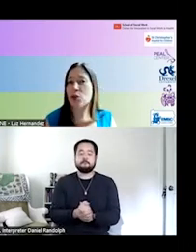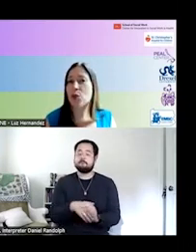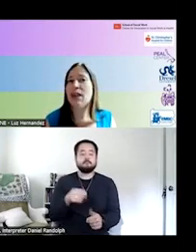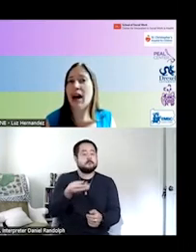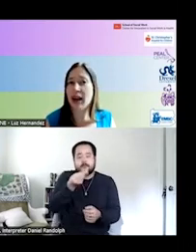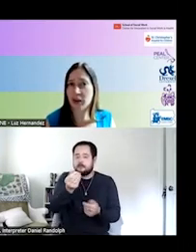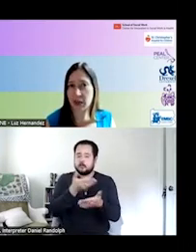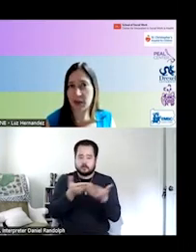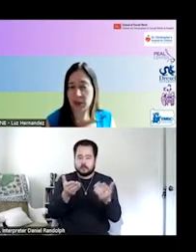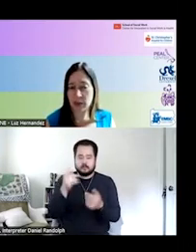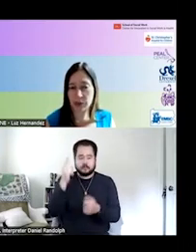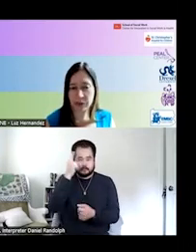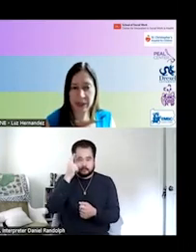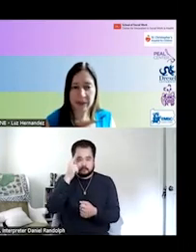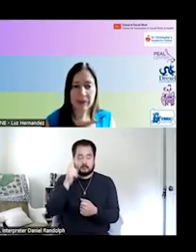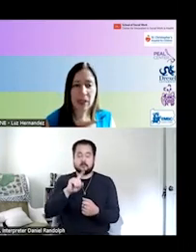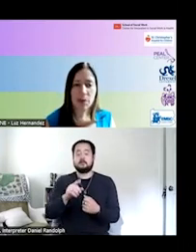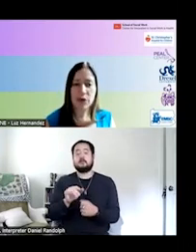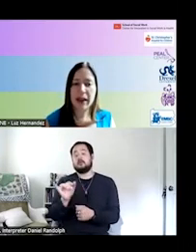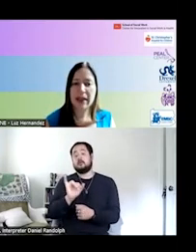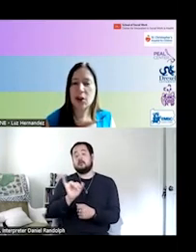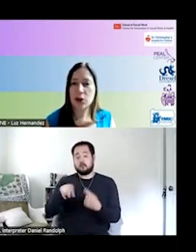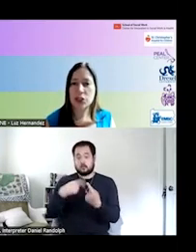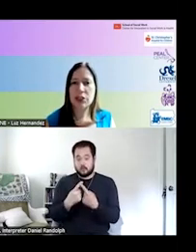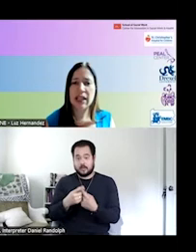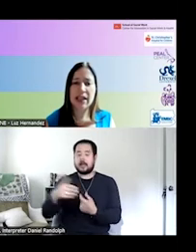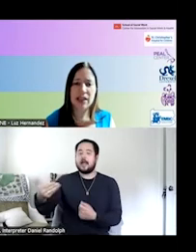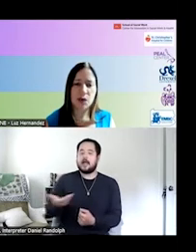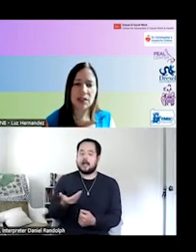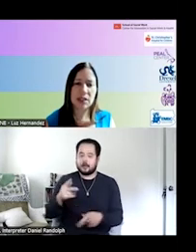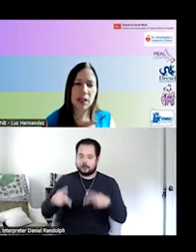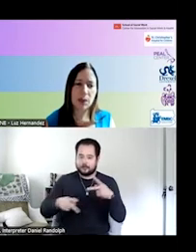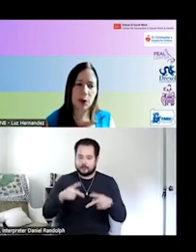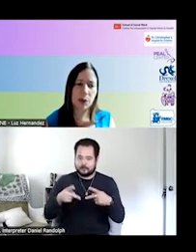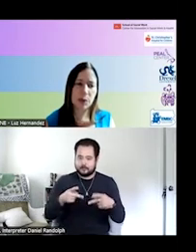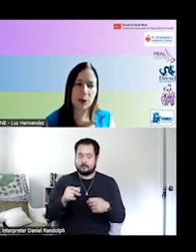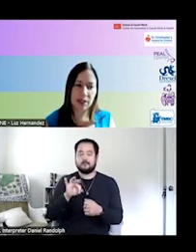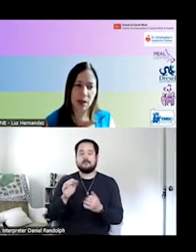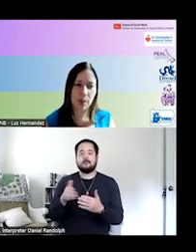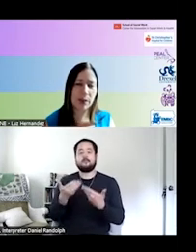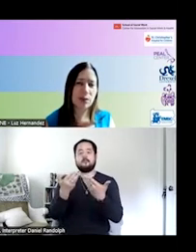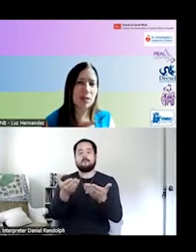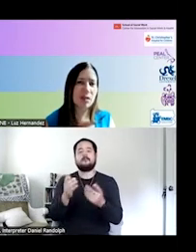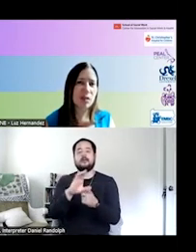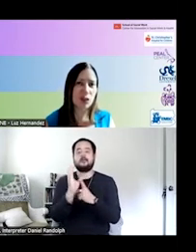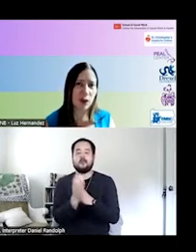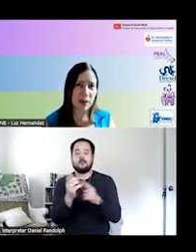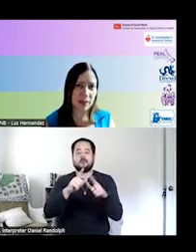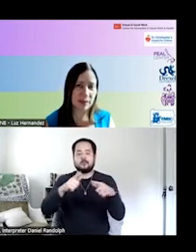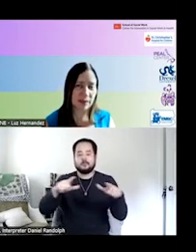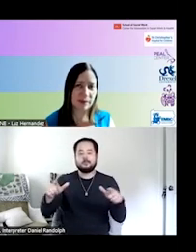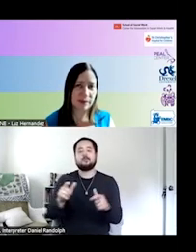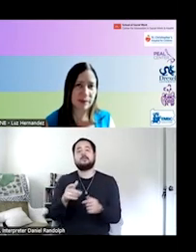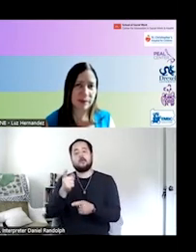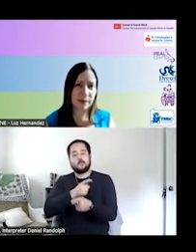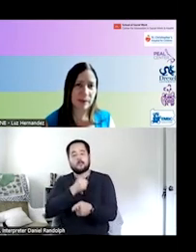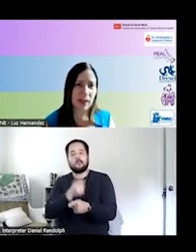consider also when hiring people, right? Providing culturally and linguistically appropriate personnel builds